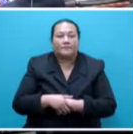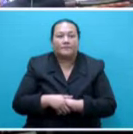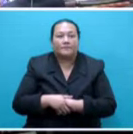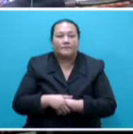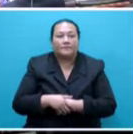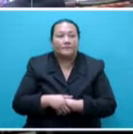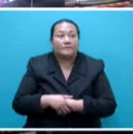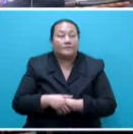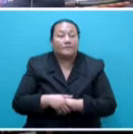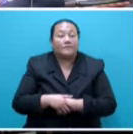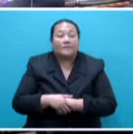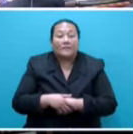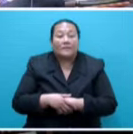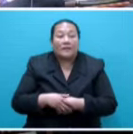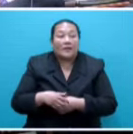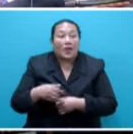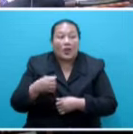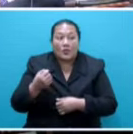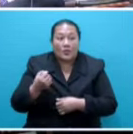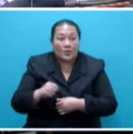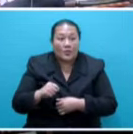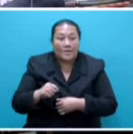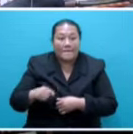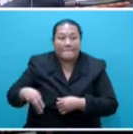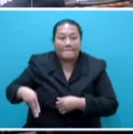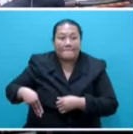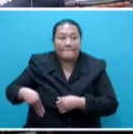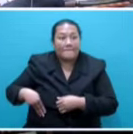As no member opposes what the amendment is agreed to.